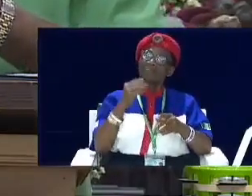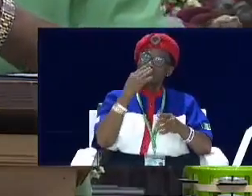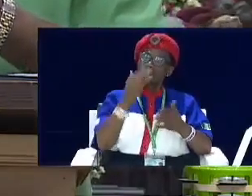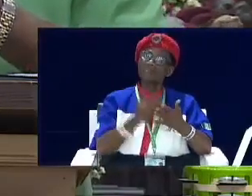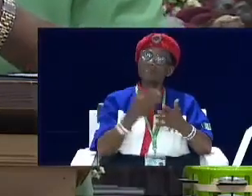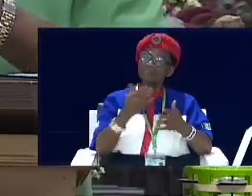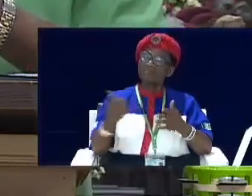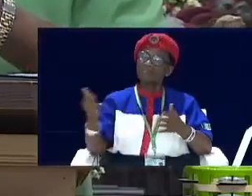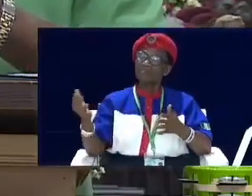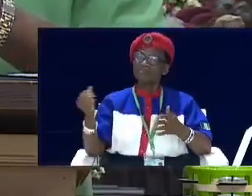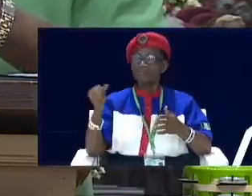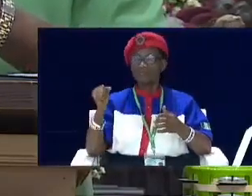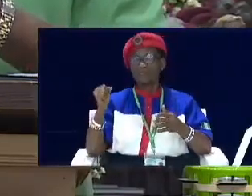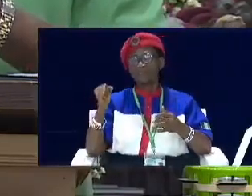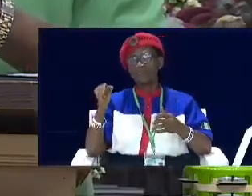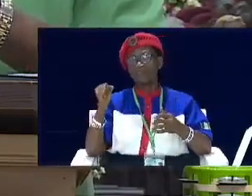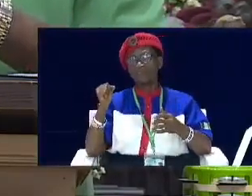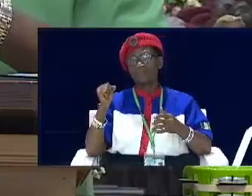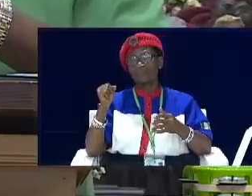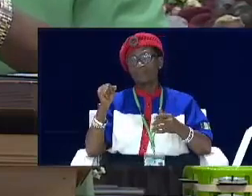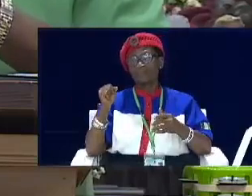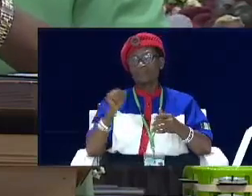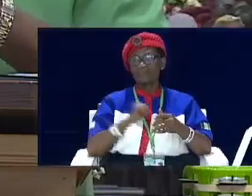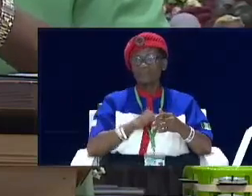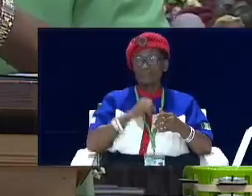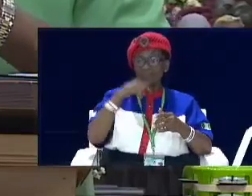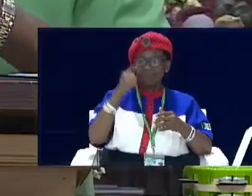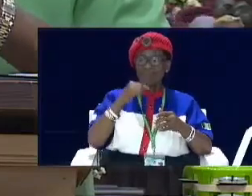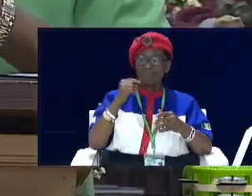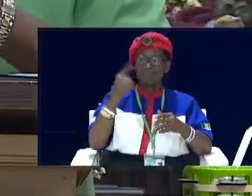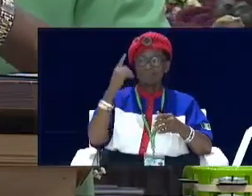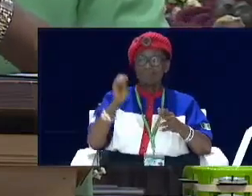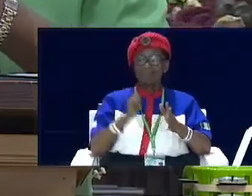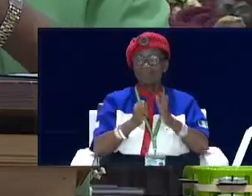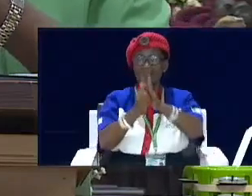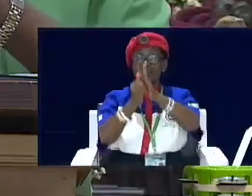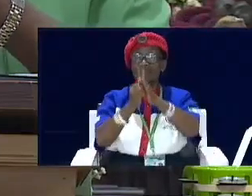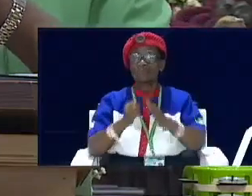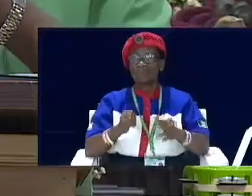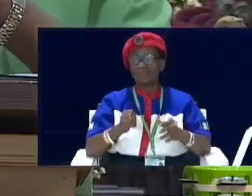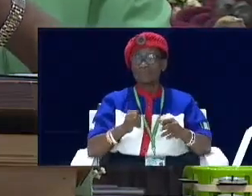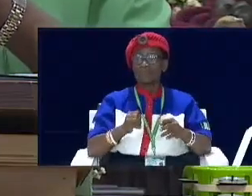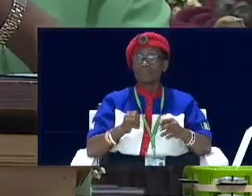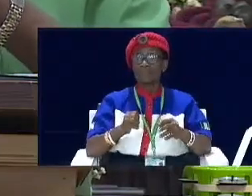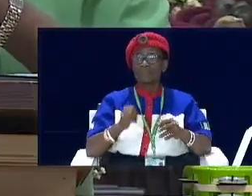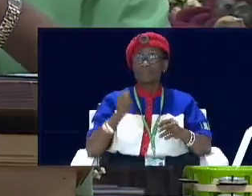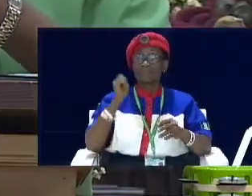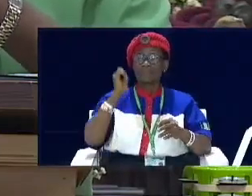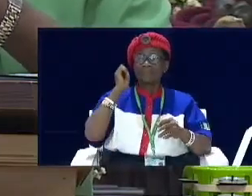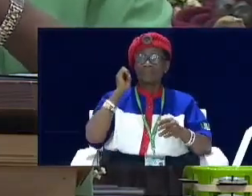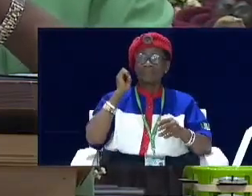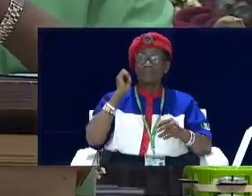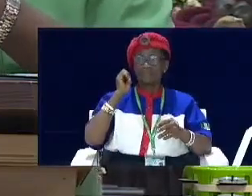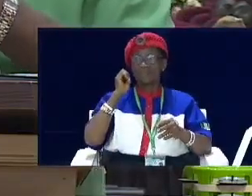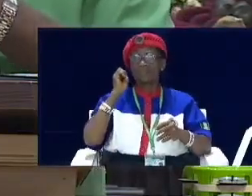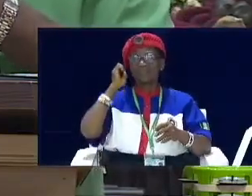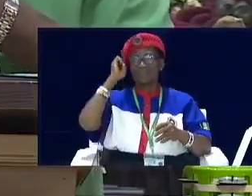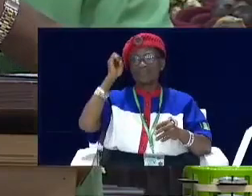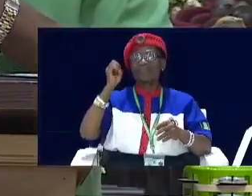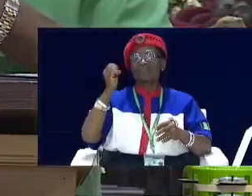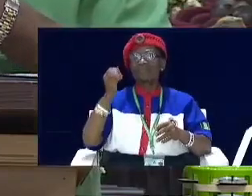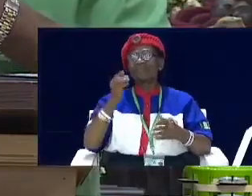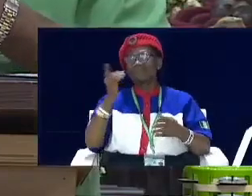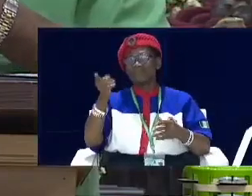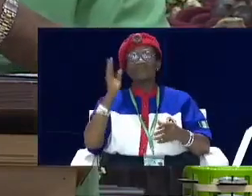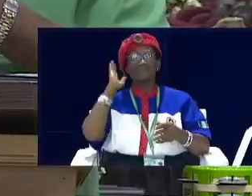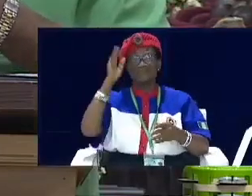won. I said, for example, mo wa ni bi bawo. Hey, sir, you said there's someone here who will never weep again. We wa